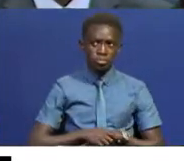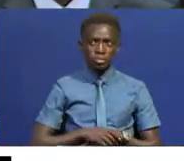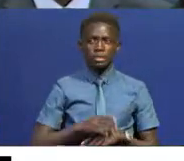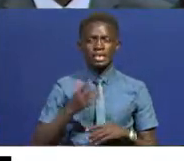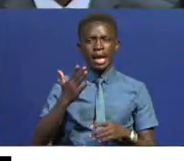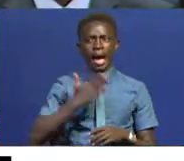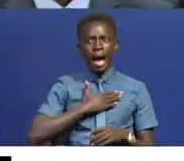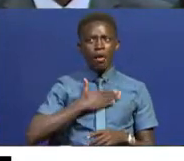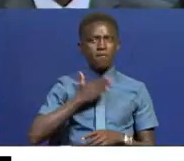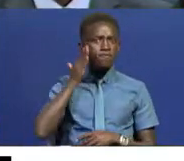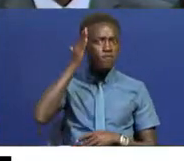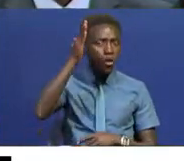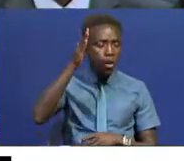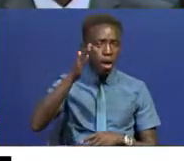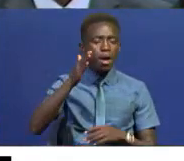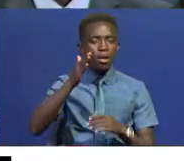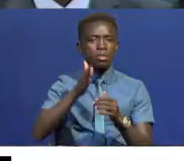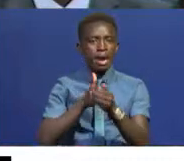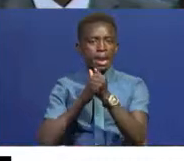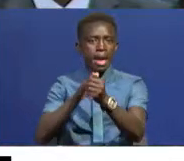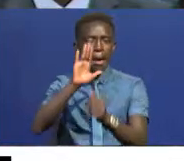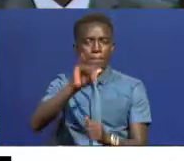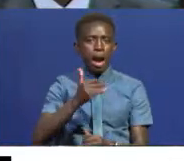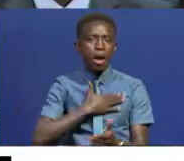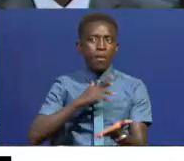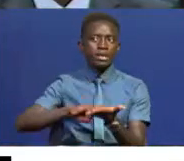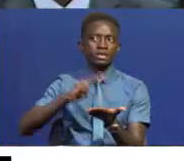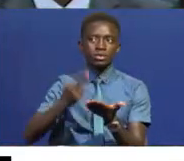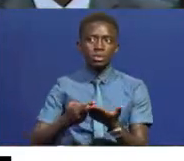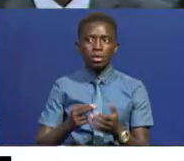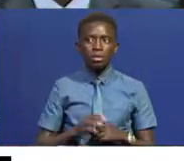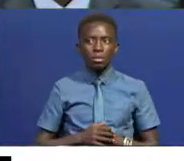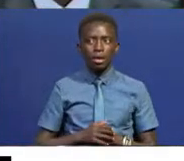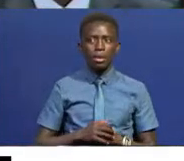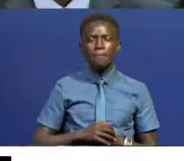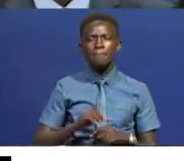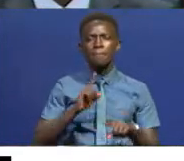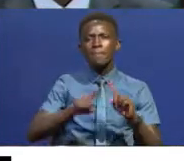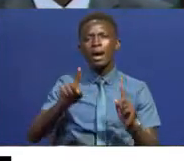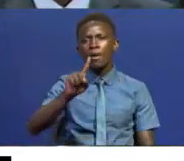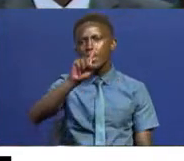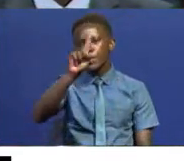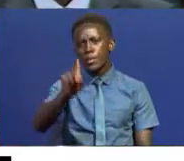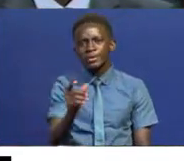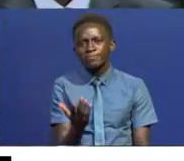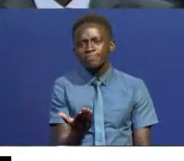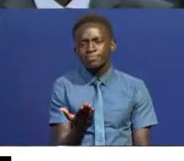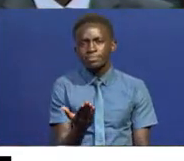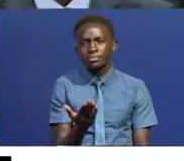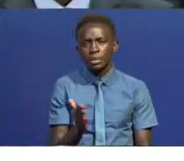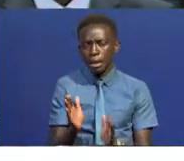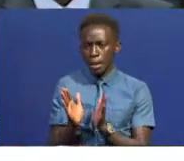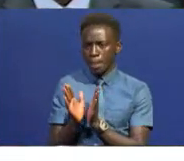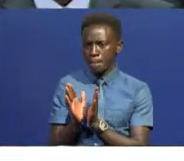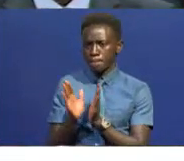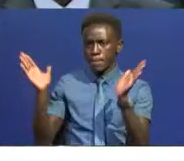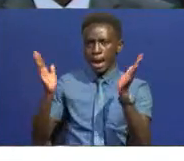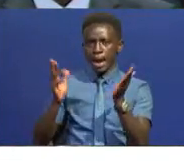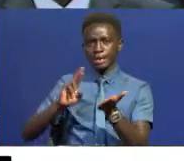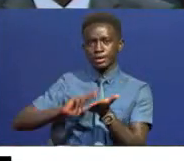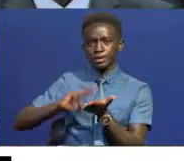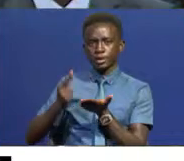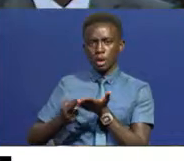resource expenditures. And the question always is, are we throwing public resources into